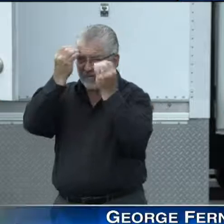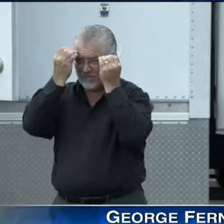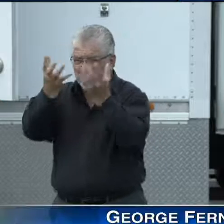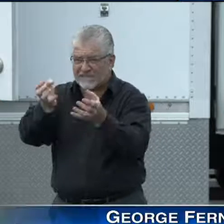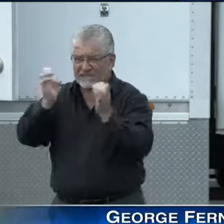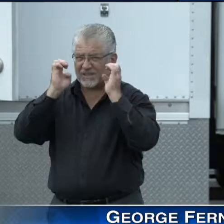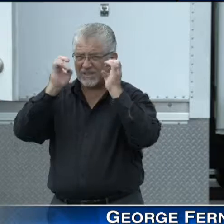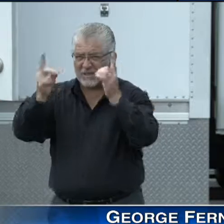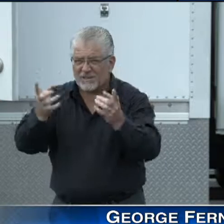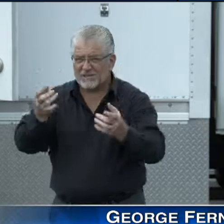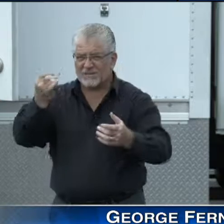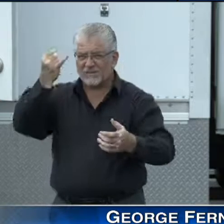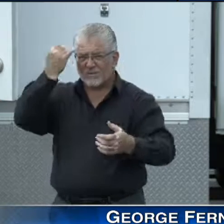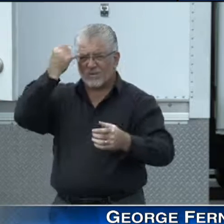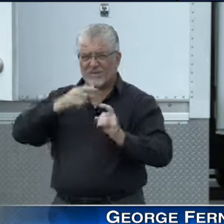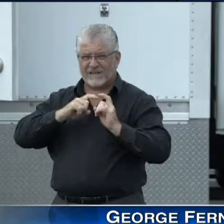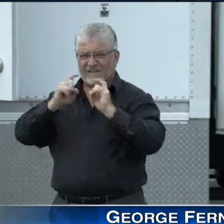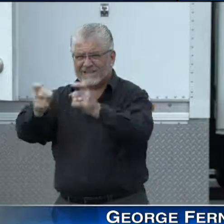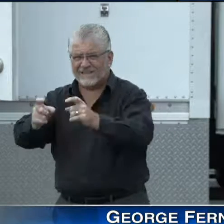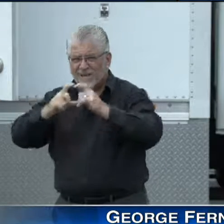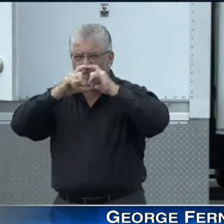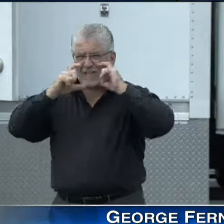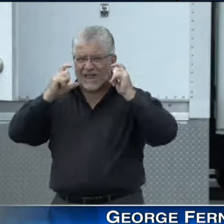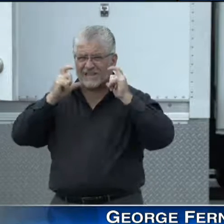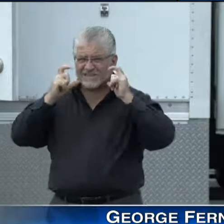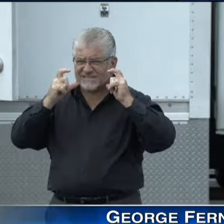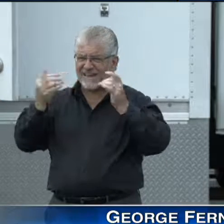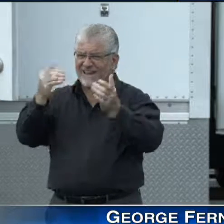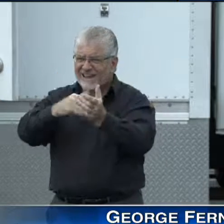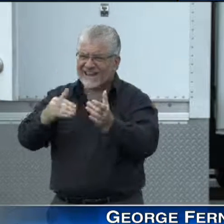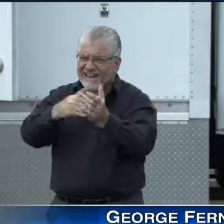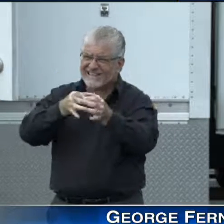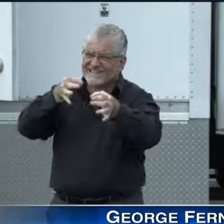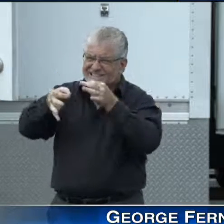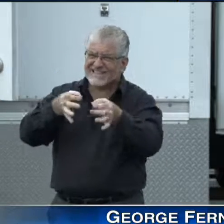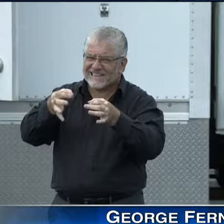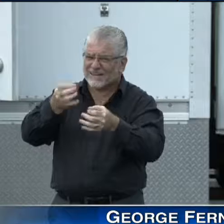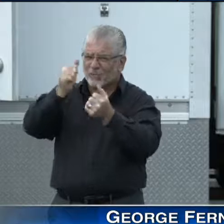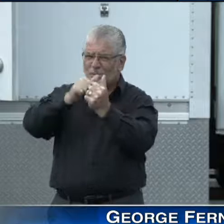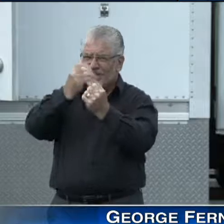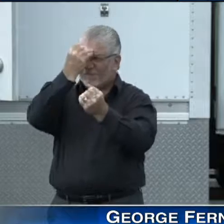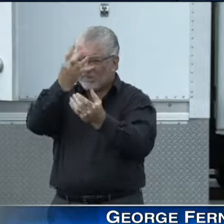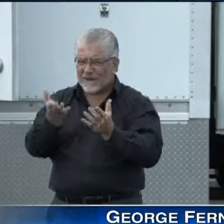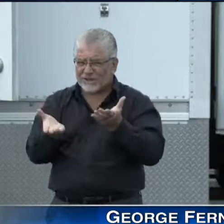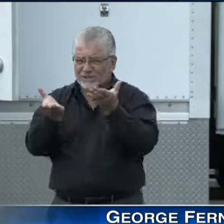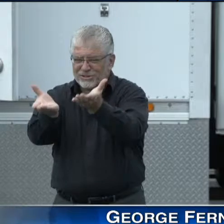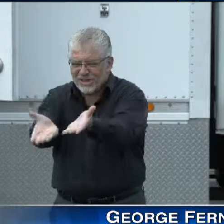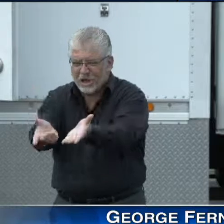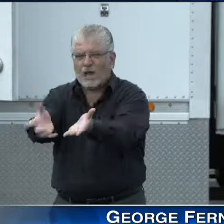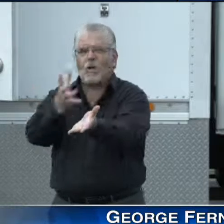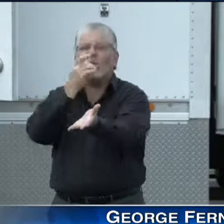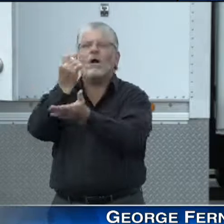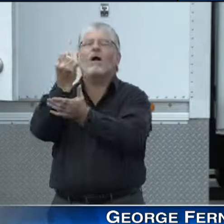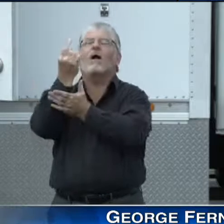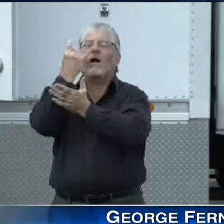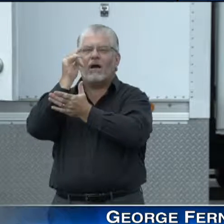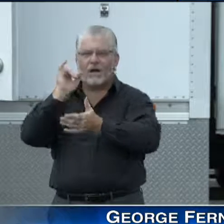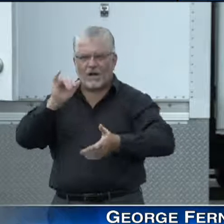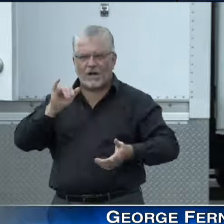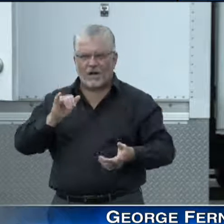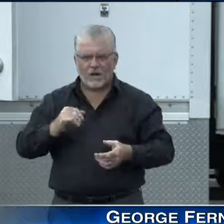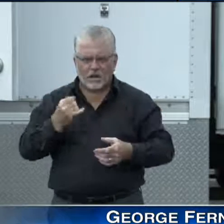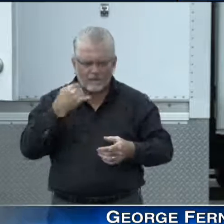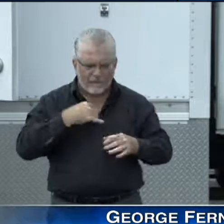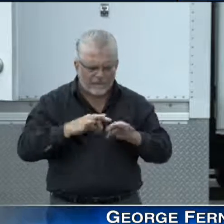their hands, when we're able to get information in front of them, how to care for someone in their home if they're sick,